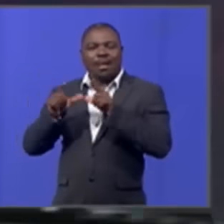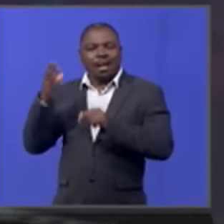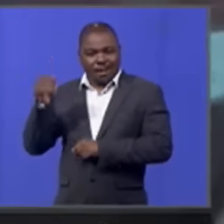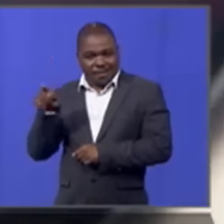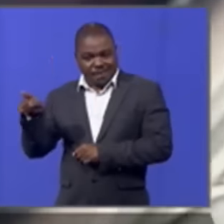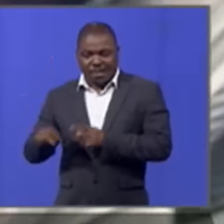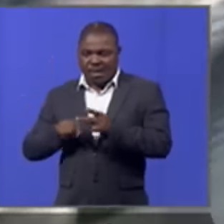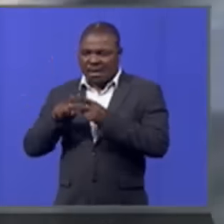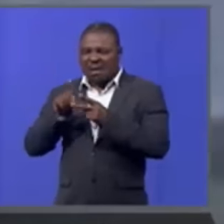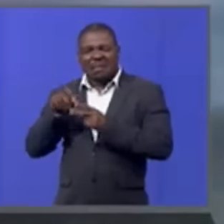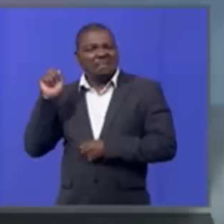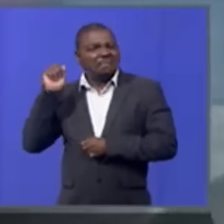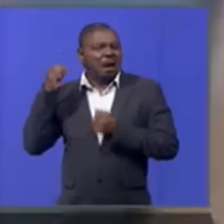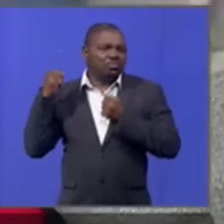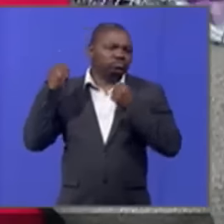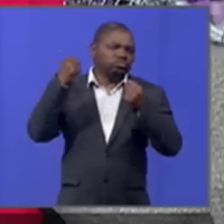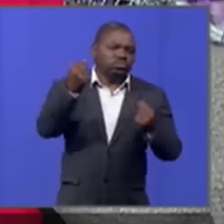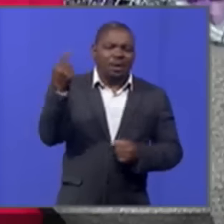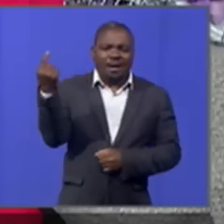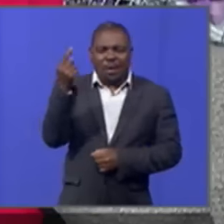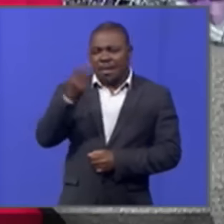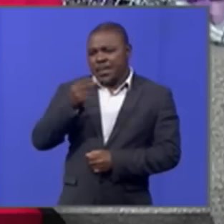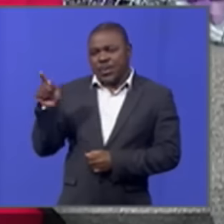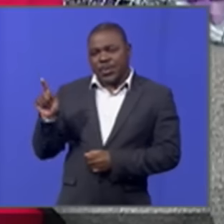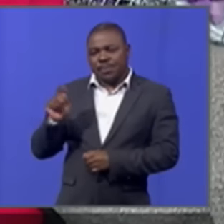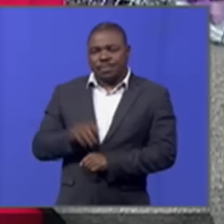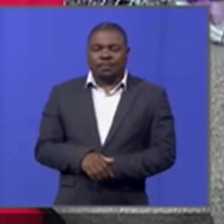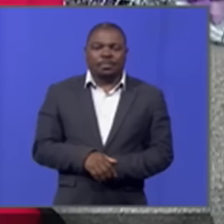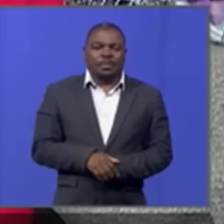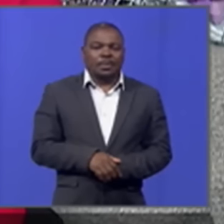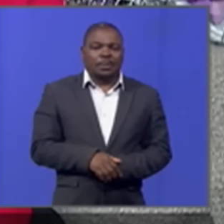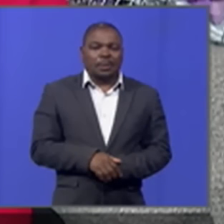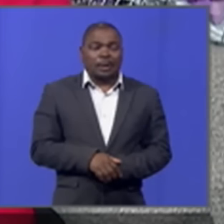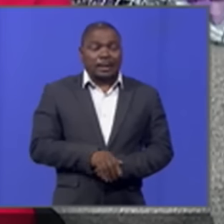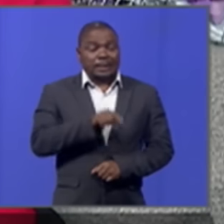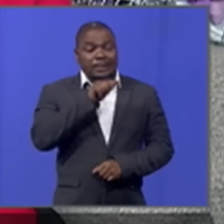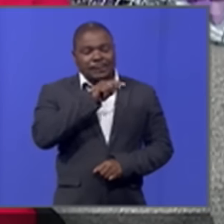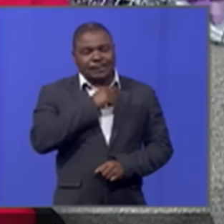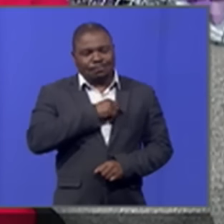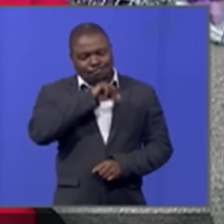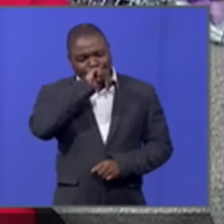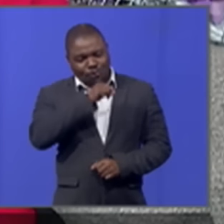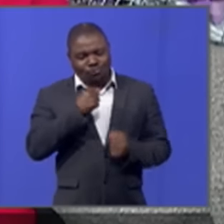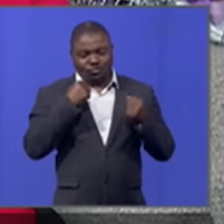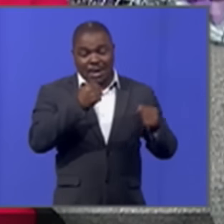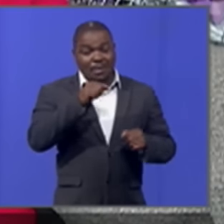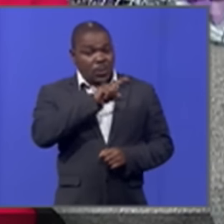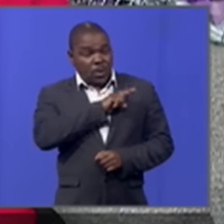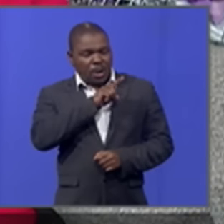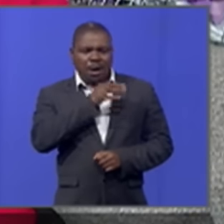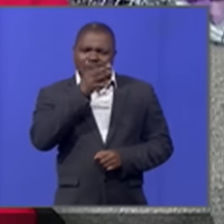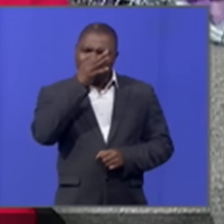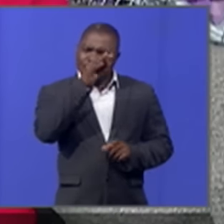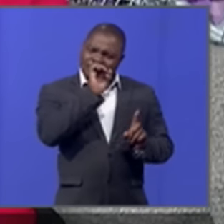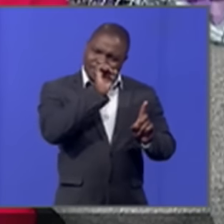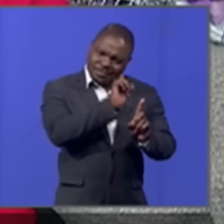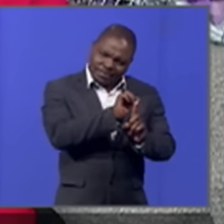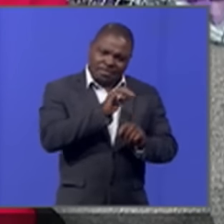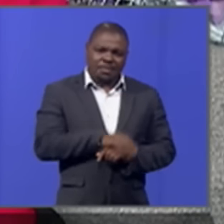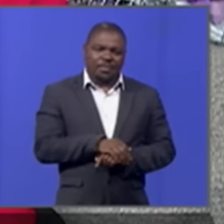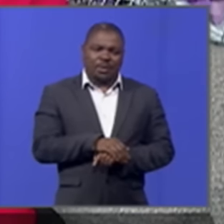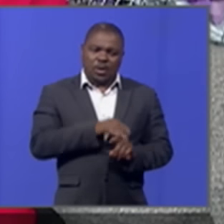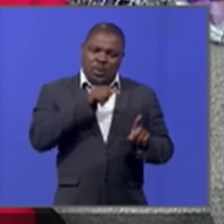ebile o kgweetsa maeto a malele a le nosi. What inspires her or why she likes driving is because it's her future.